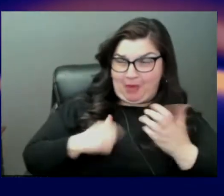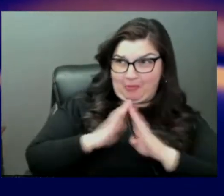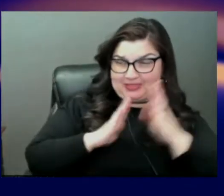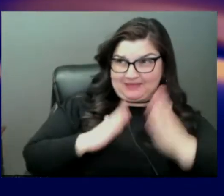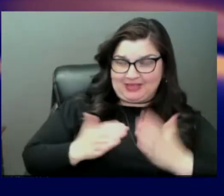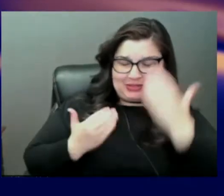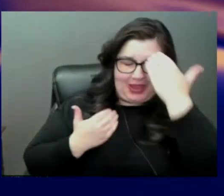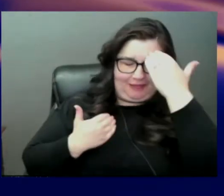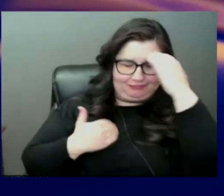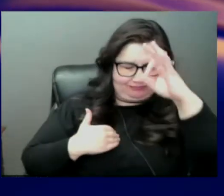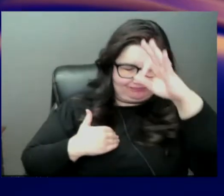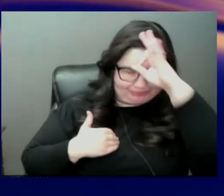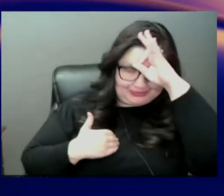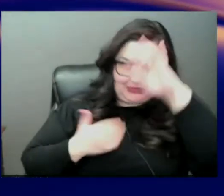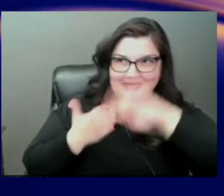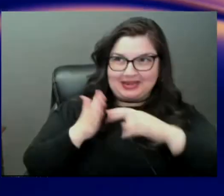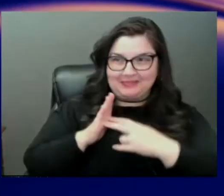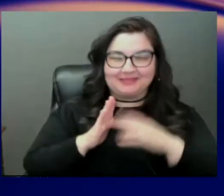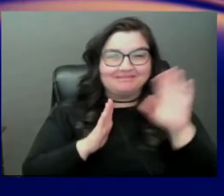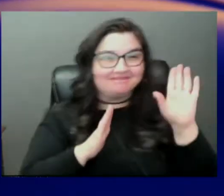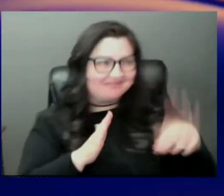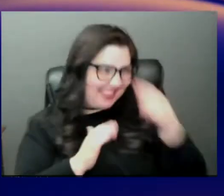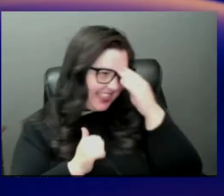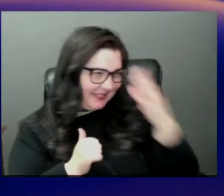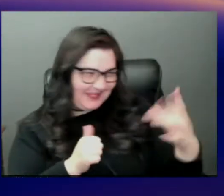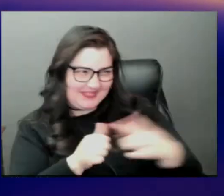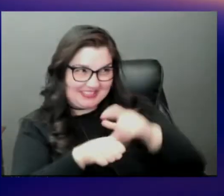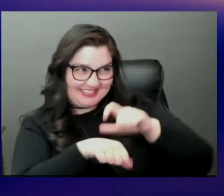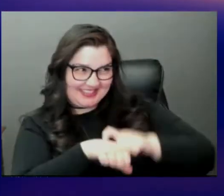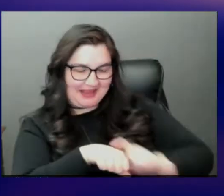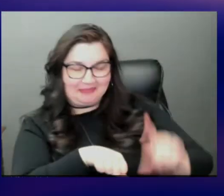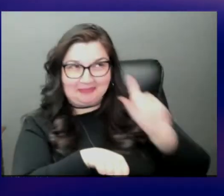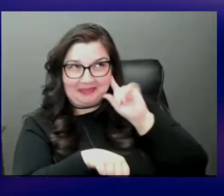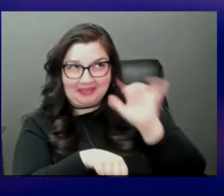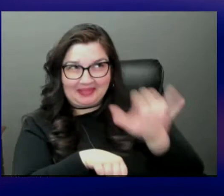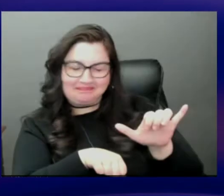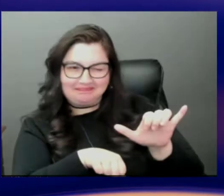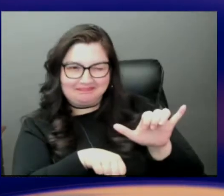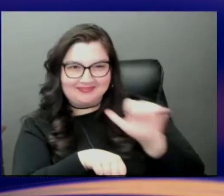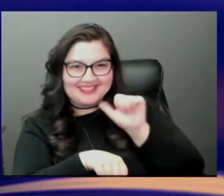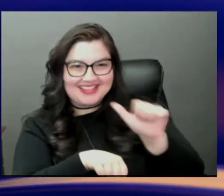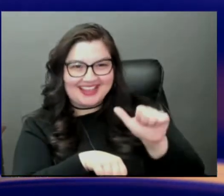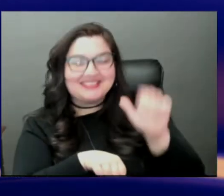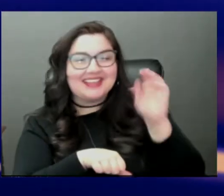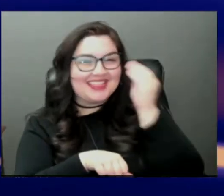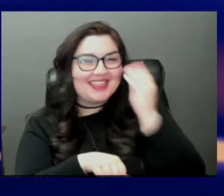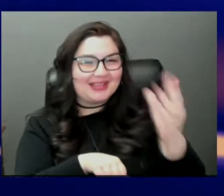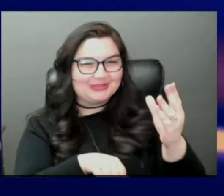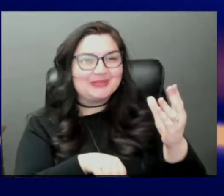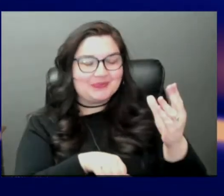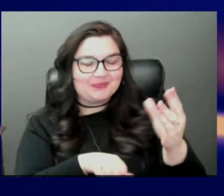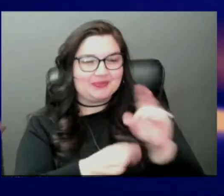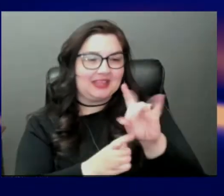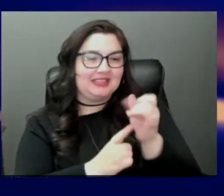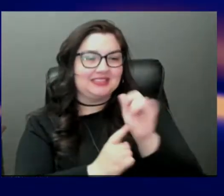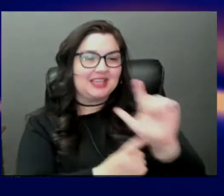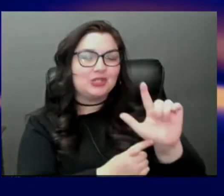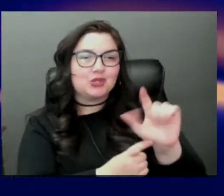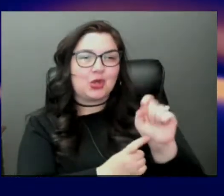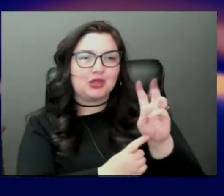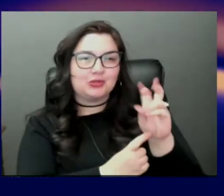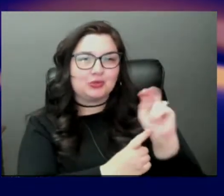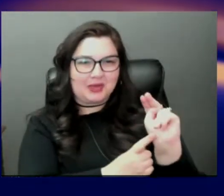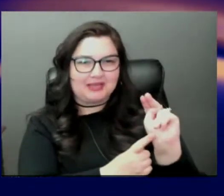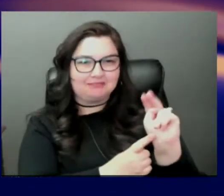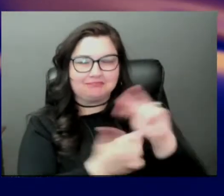not the first time I've heard that. But digital twins is a term that's been around for a little bit.